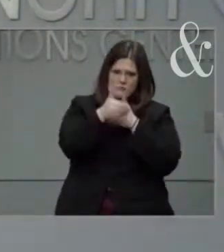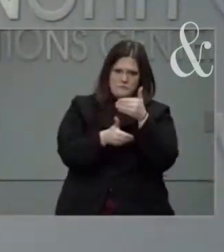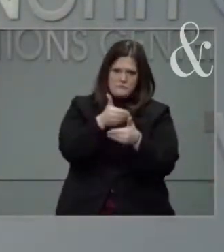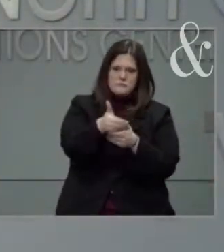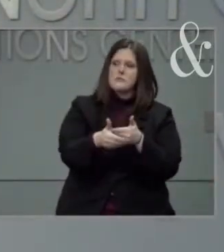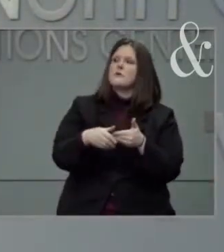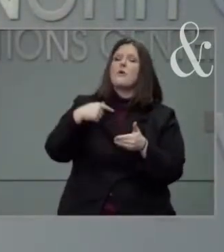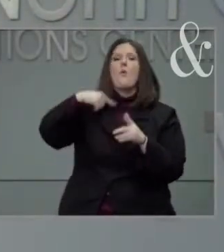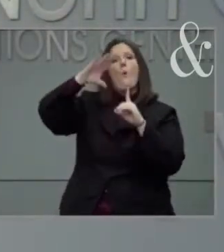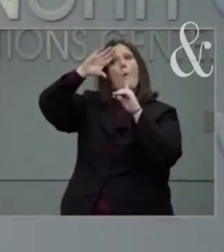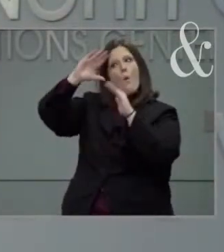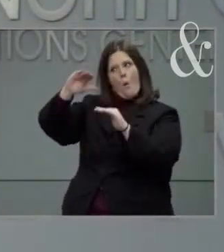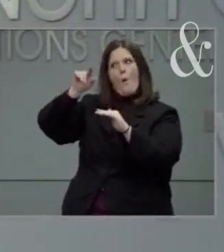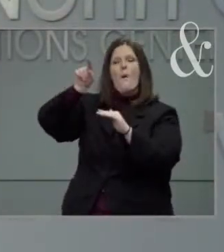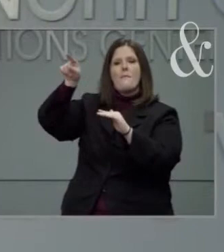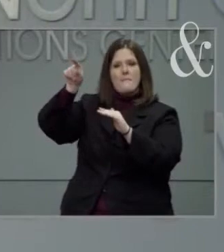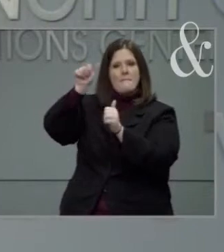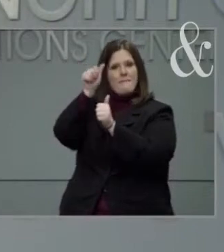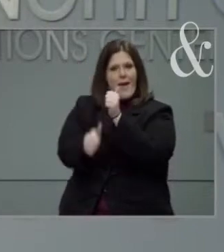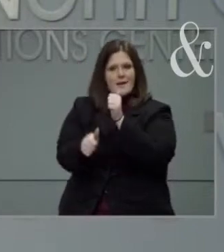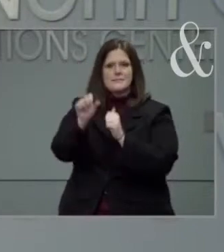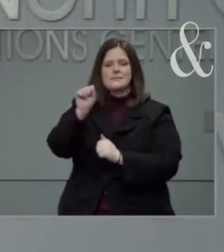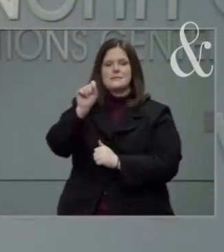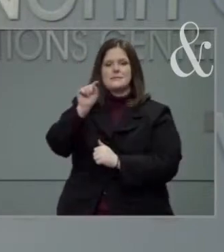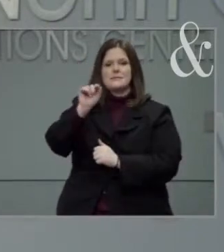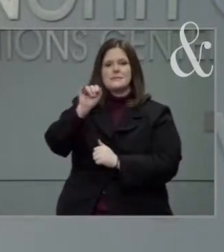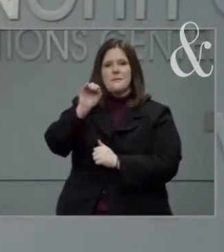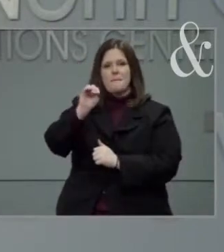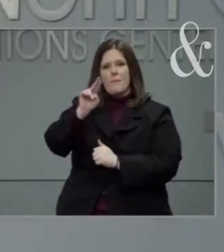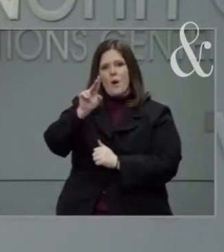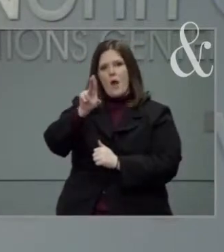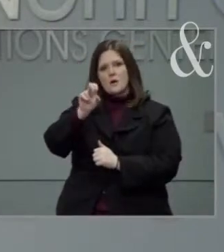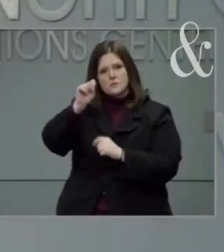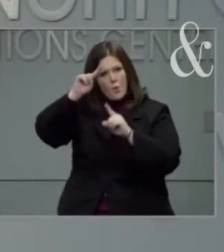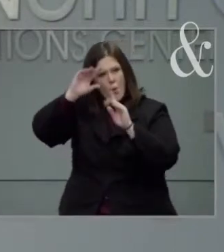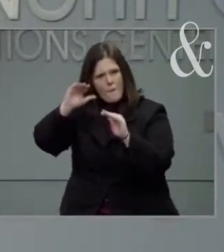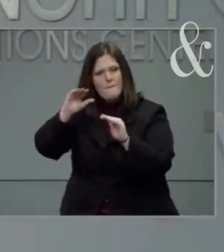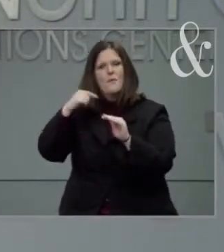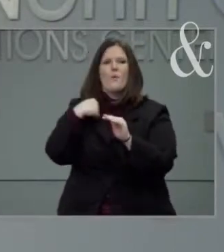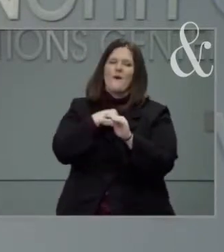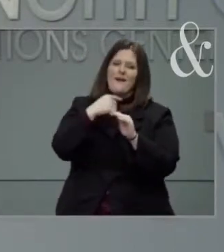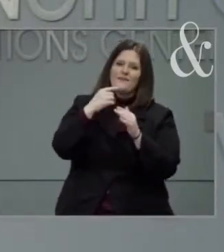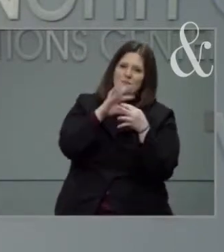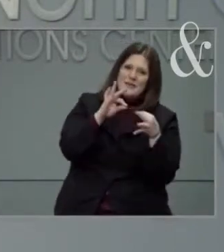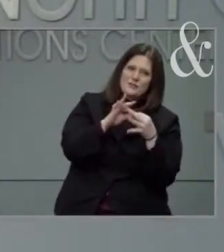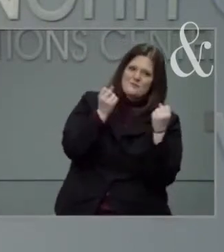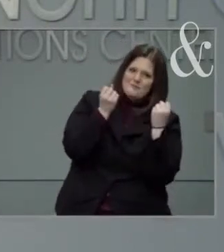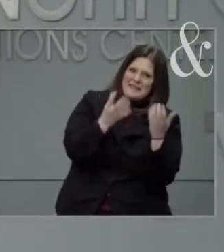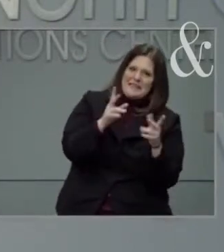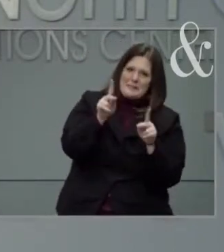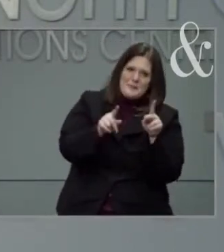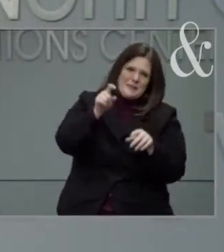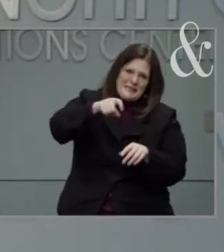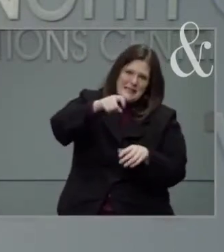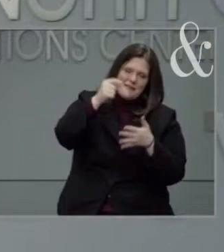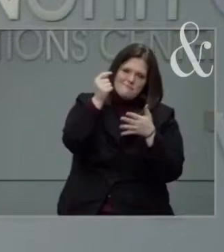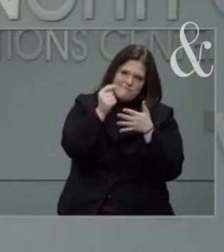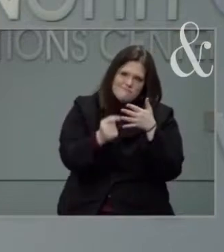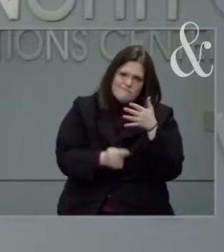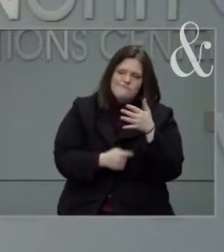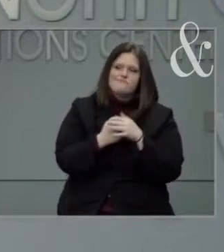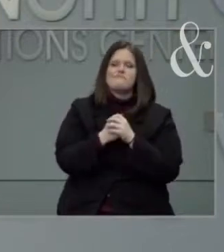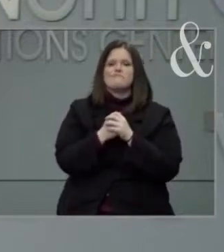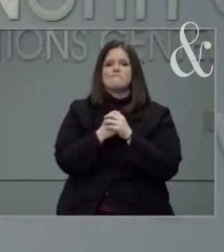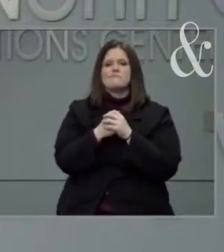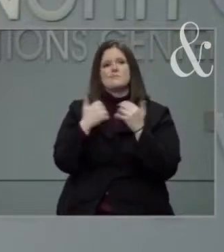federal stimulus. We have a lot of state needs out there, as we've mentioned earlier. And we hope to have more information over